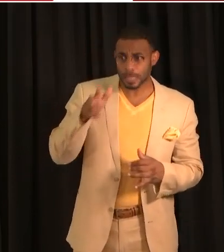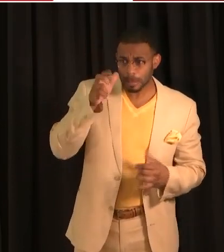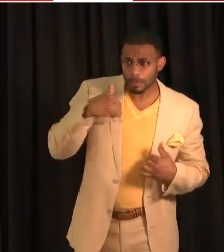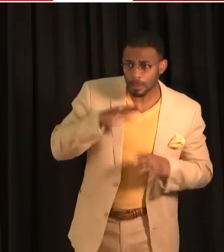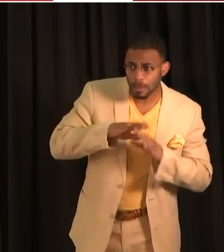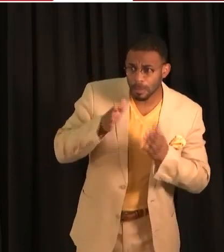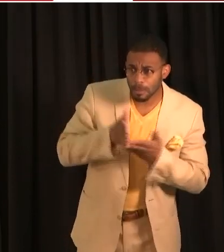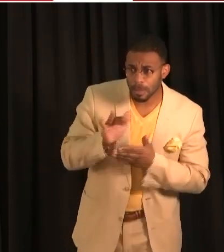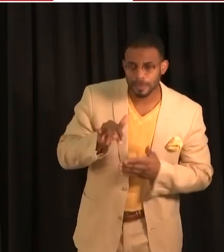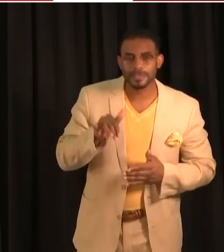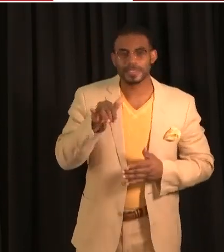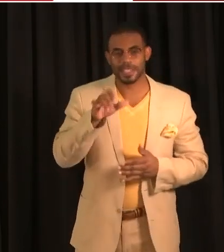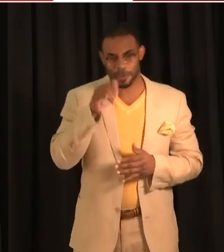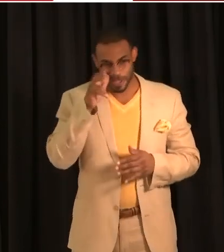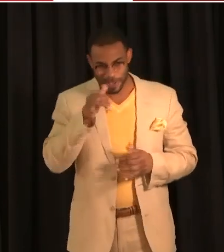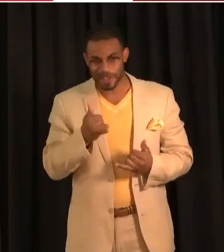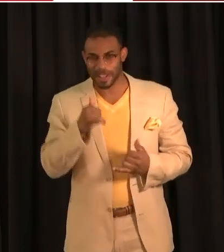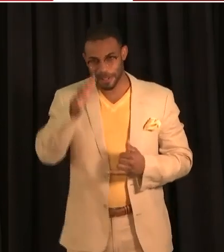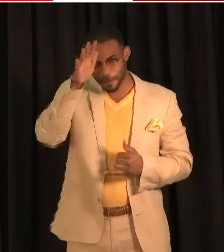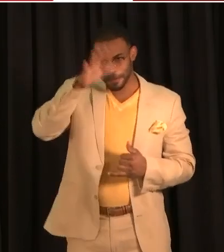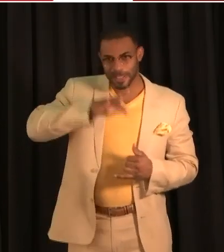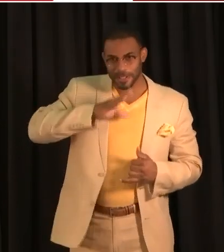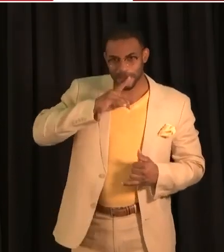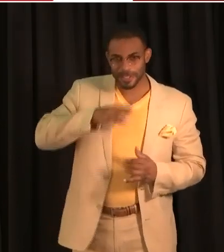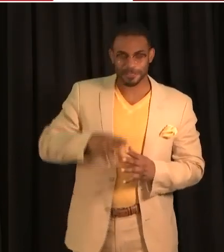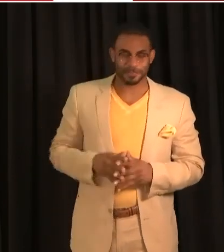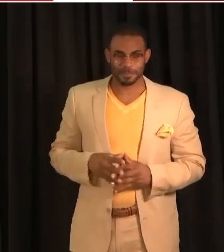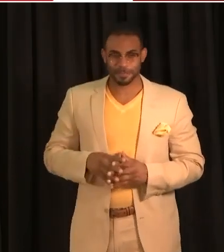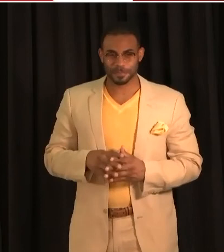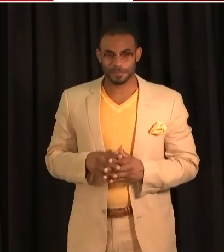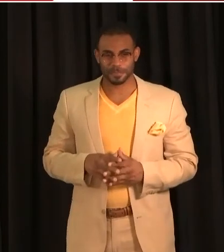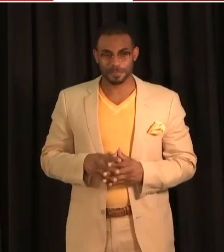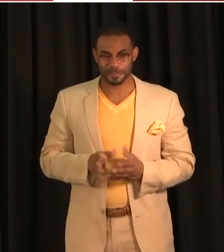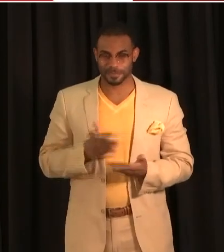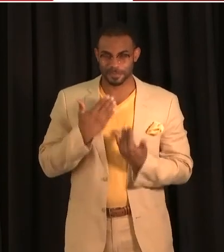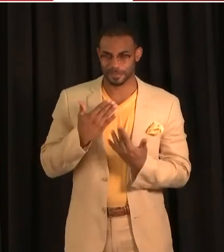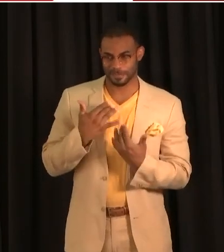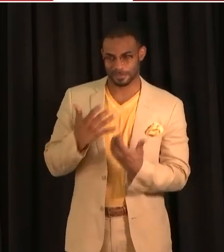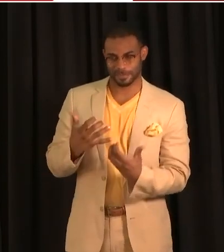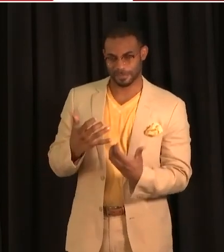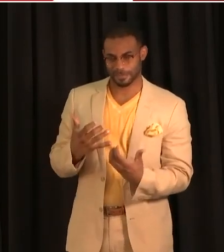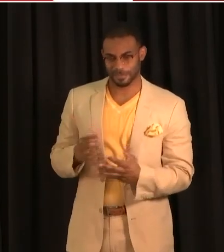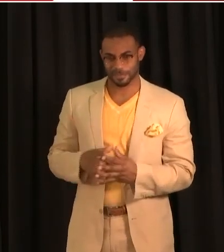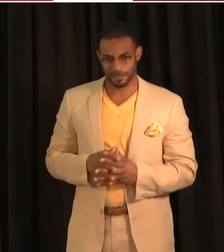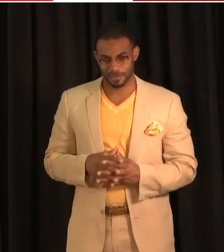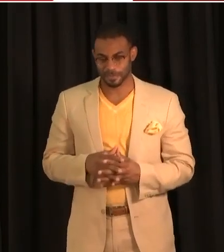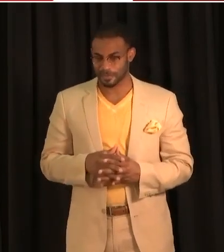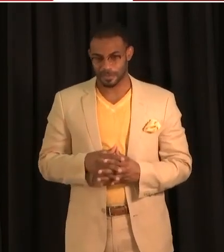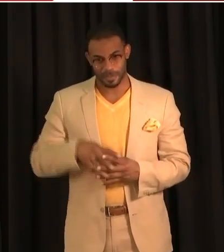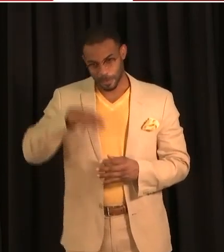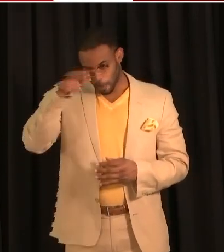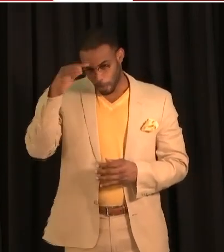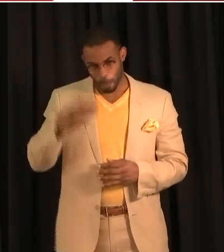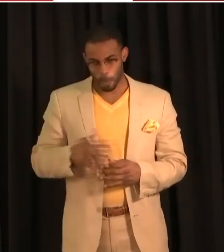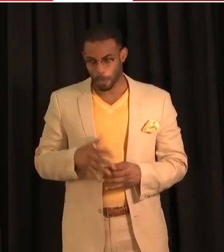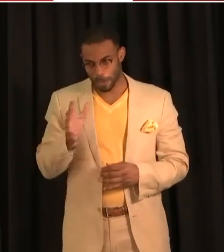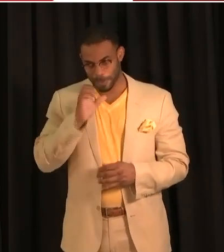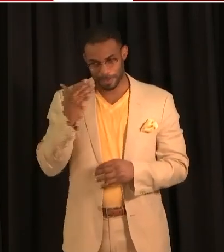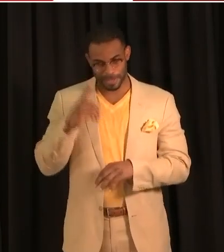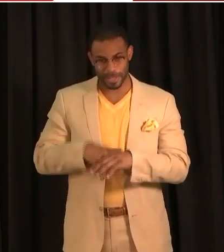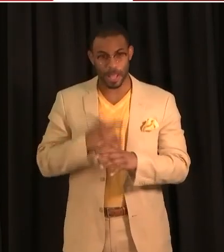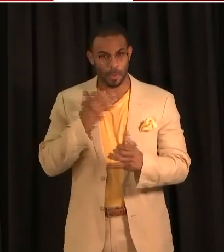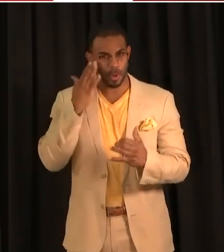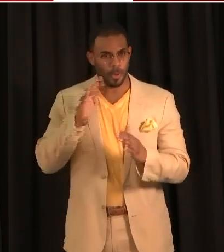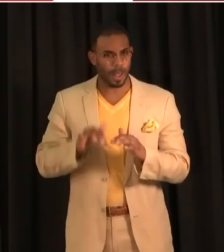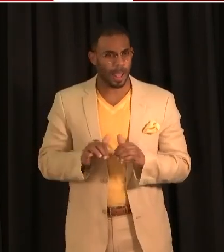Yes. Can you hear me all right now? Yes, we can hear you now. Oh, thank you so much. I was cut off a little bit earlier. I want to